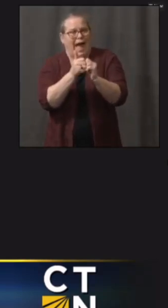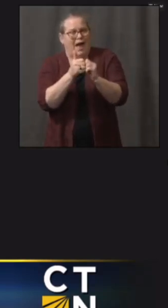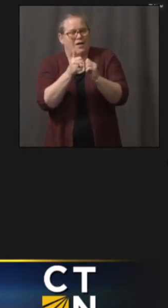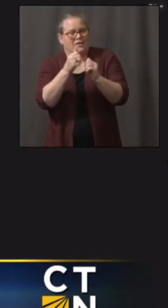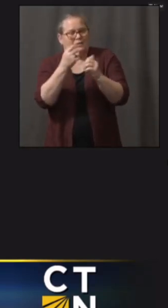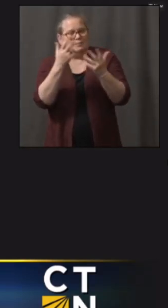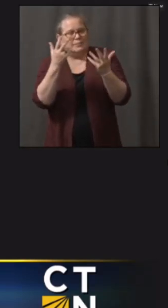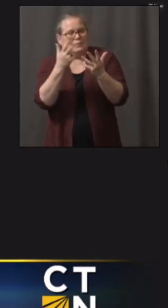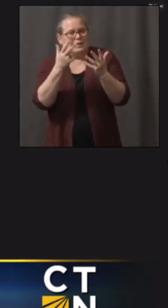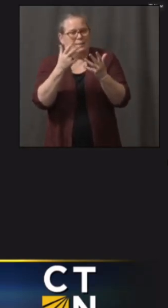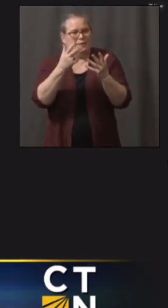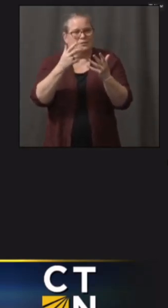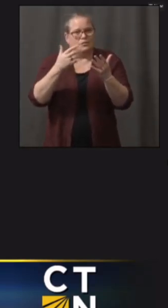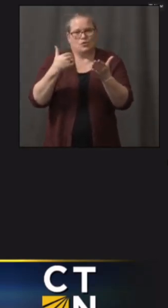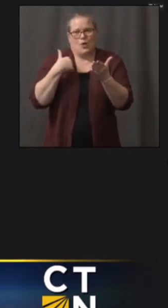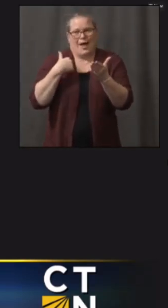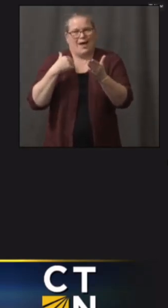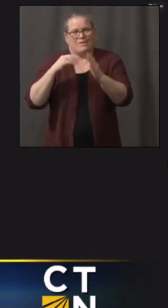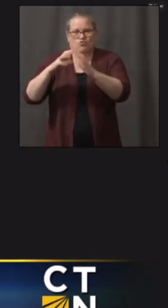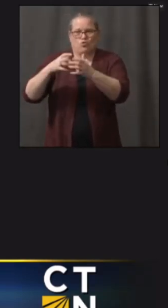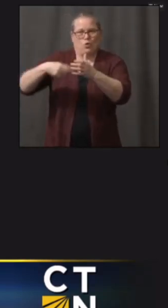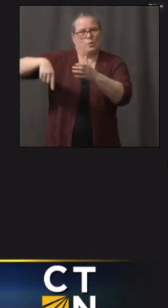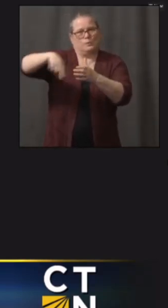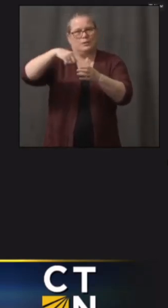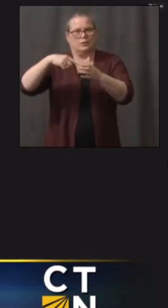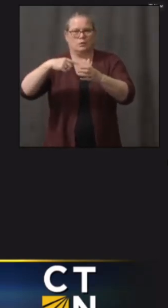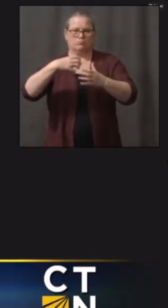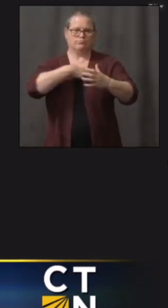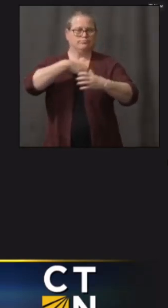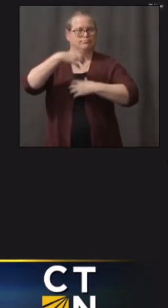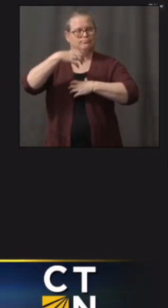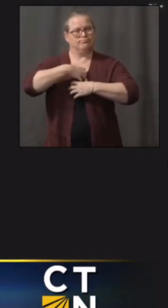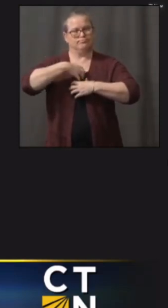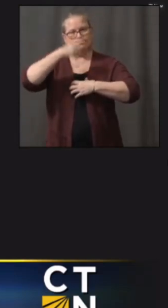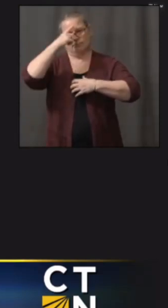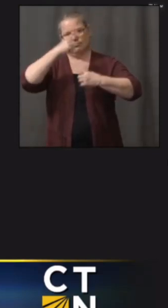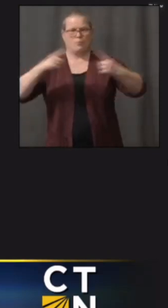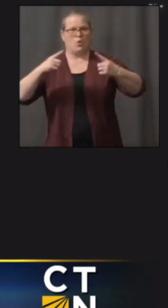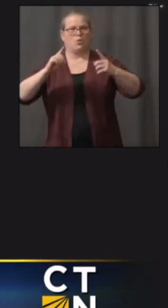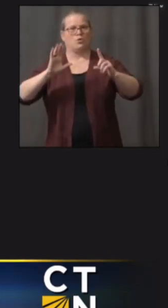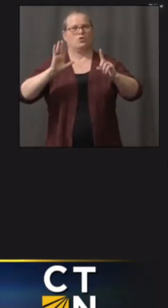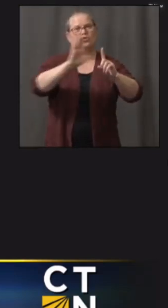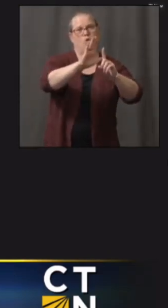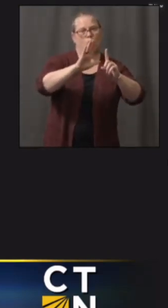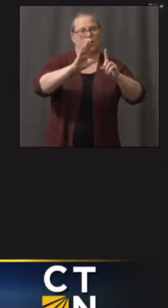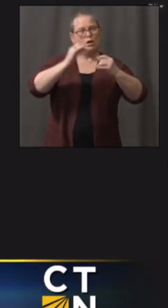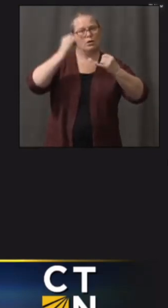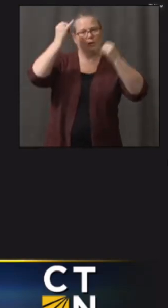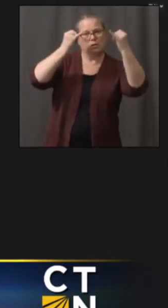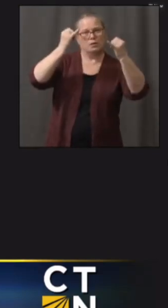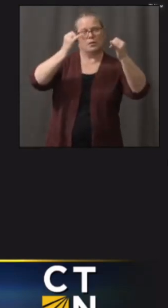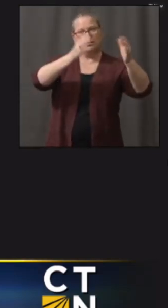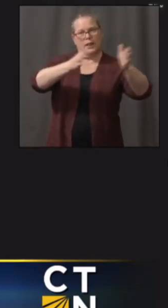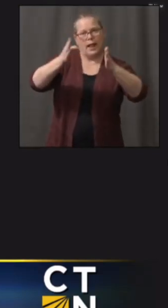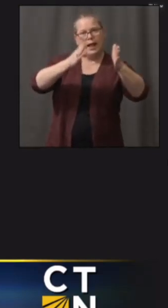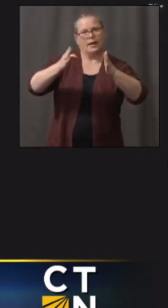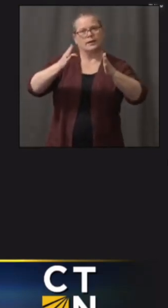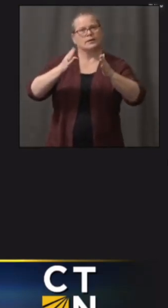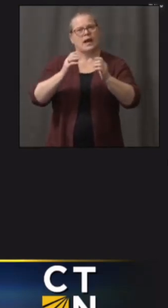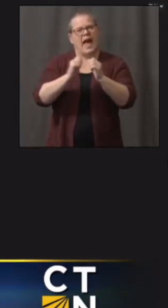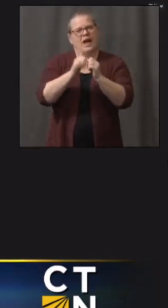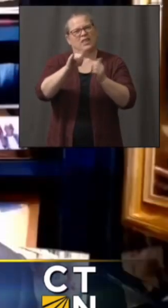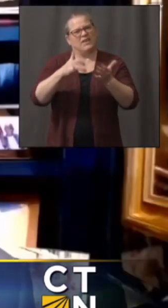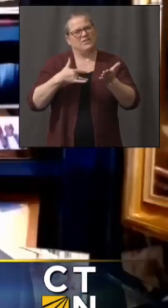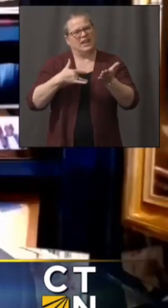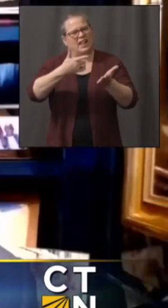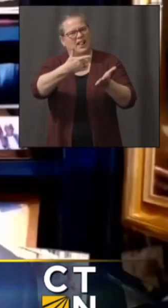opposing camps or opposing schools of thought in the state among the people? I'd